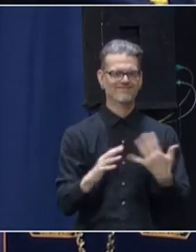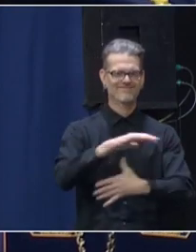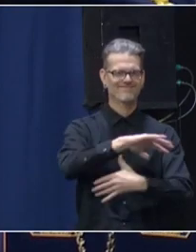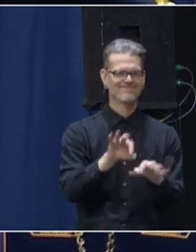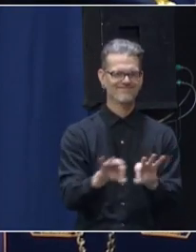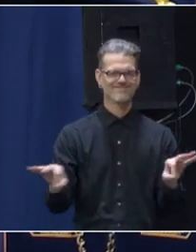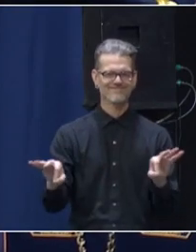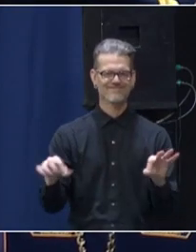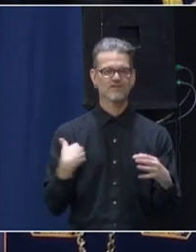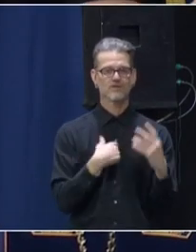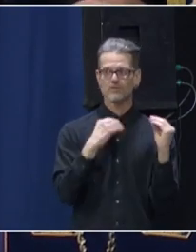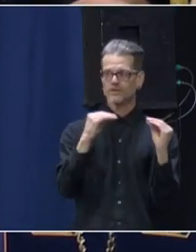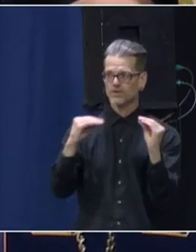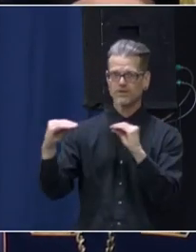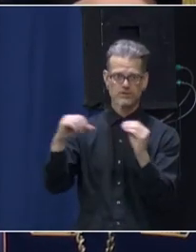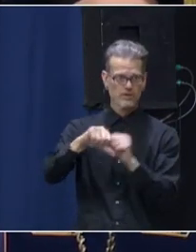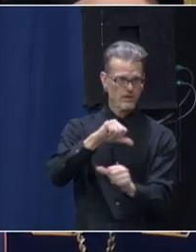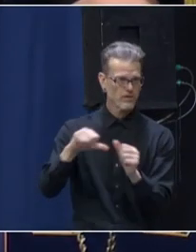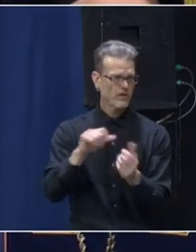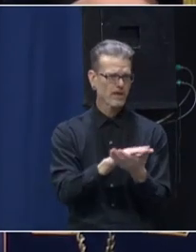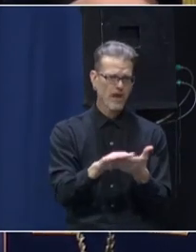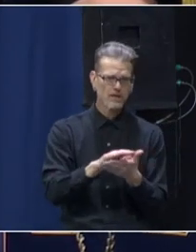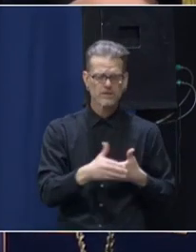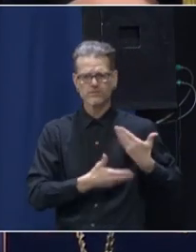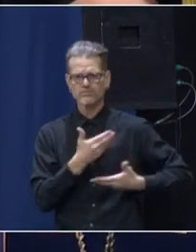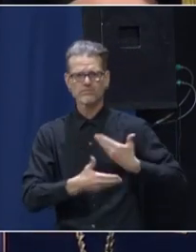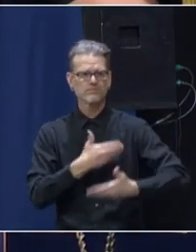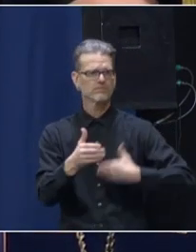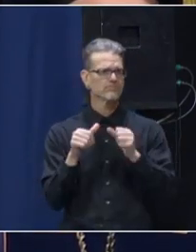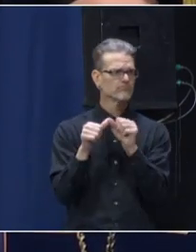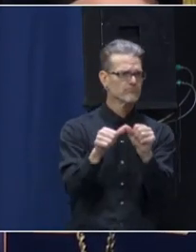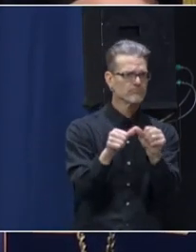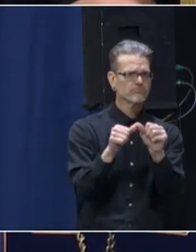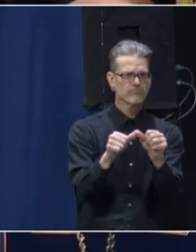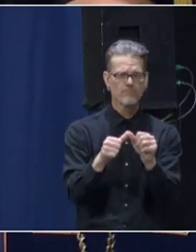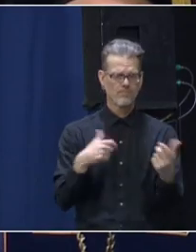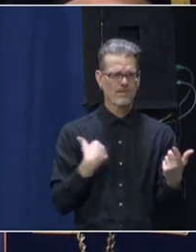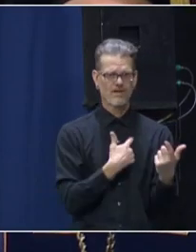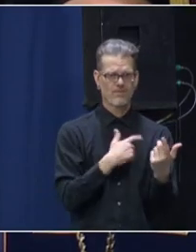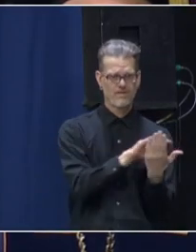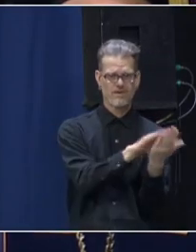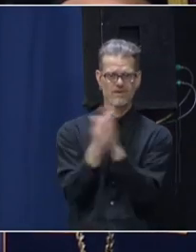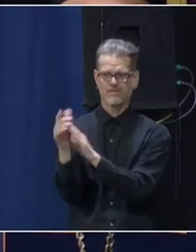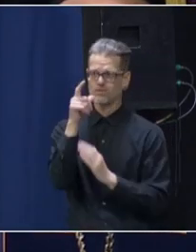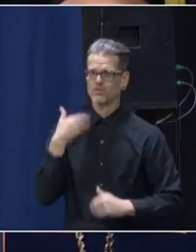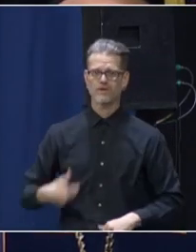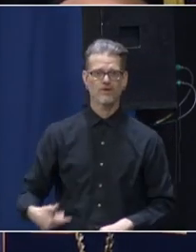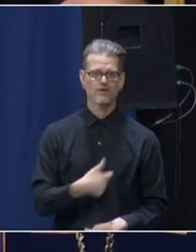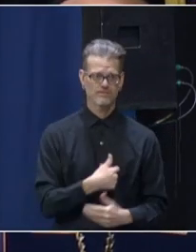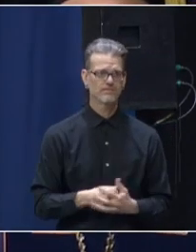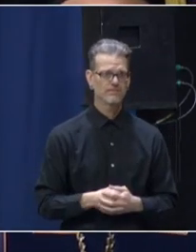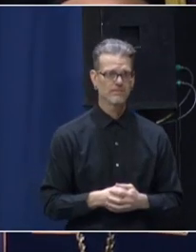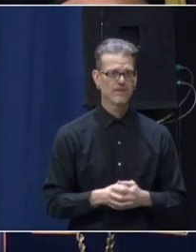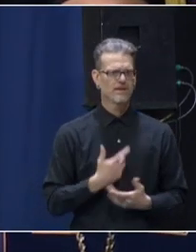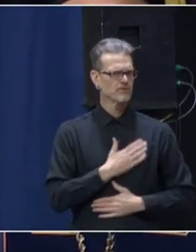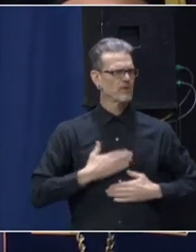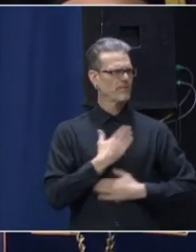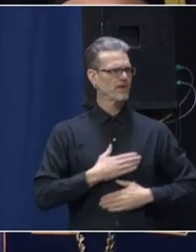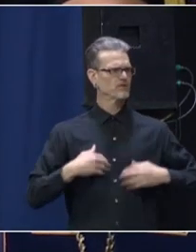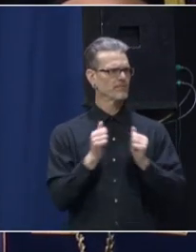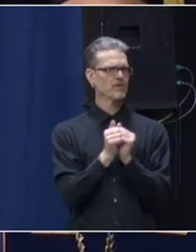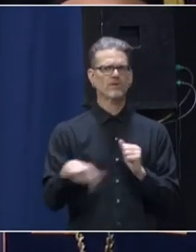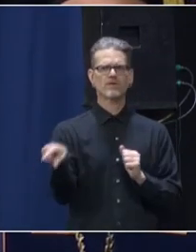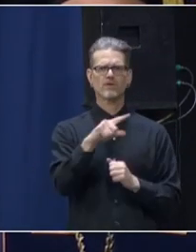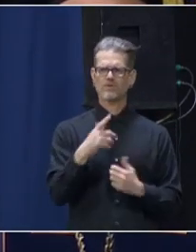taught each other kindness and perseverance and helped shape one another into the people we are. It was a pleasure to exist near all of you, and I feel a strange,